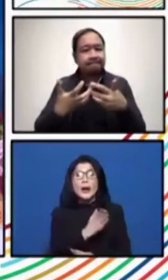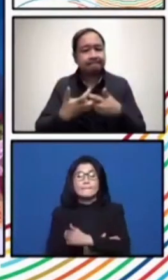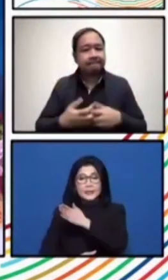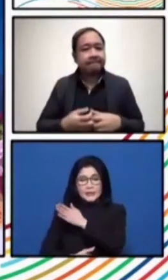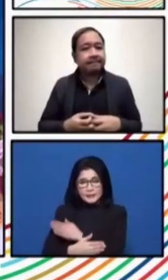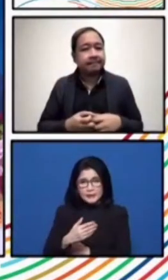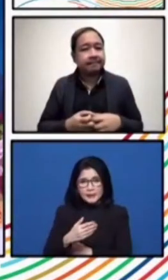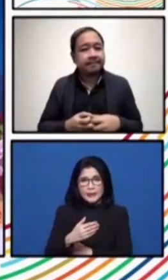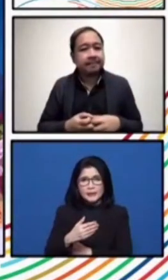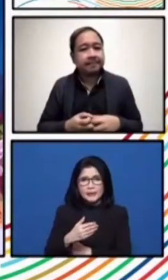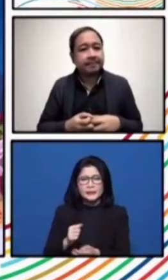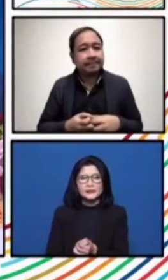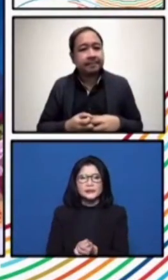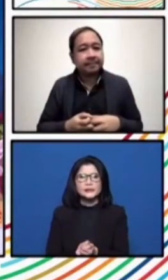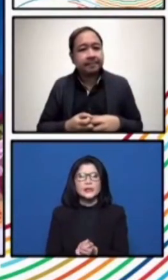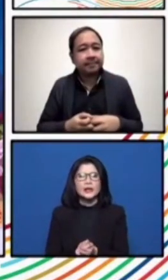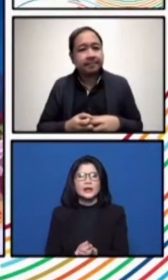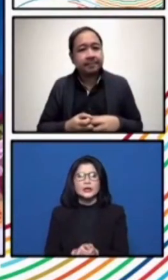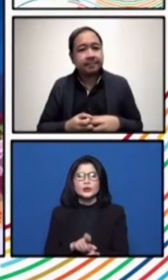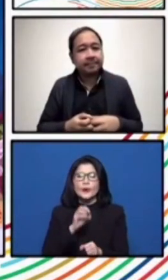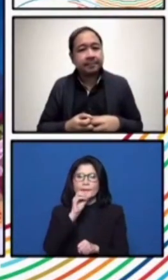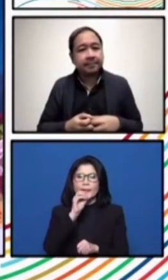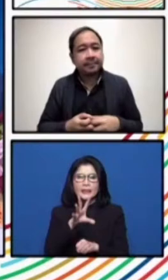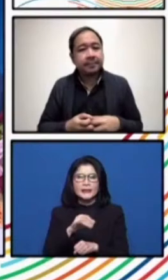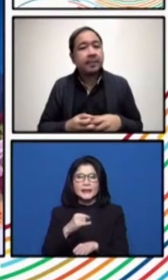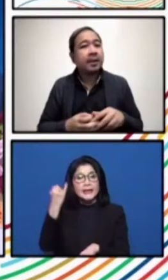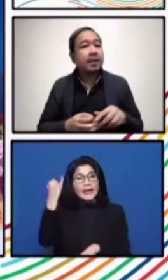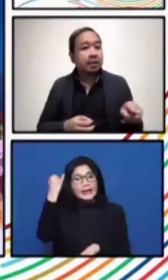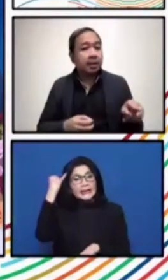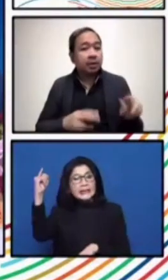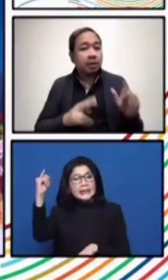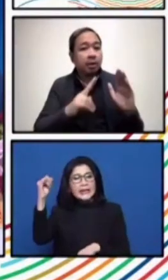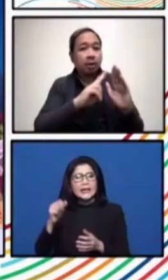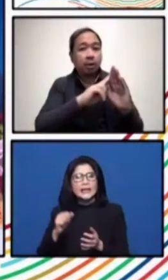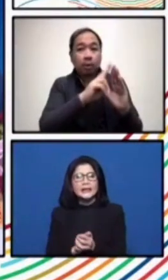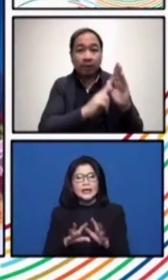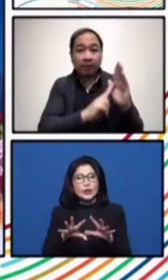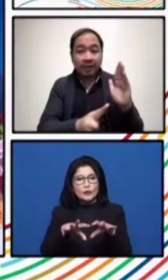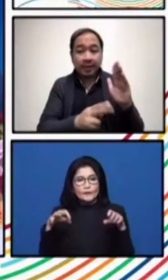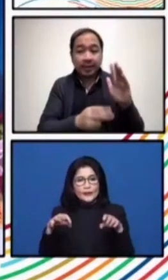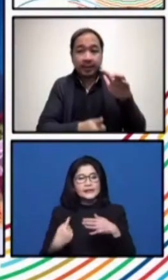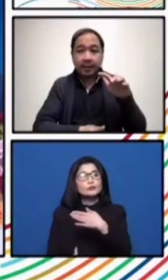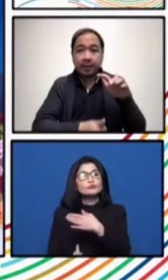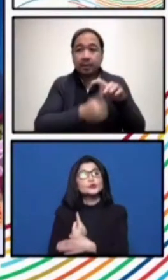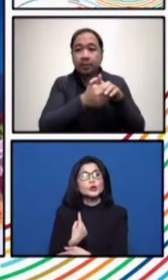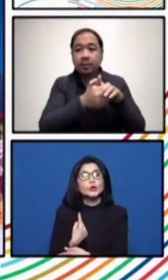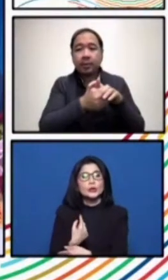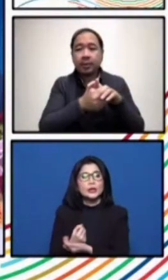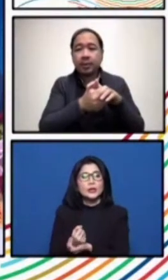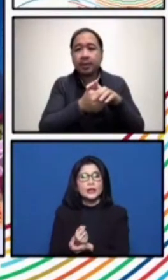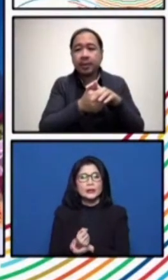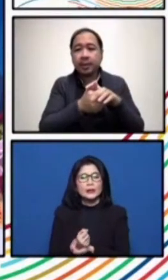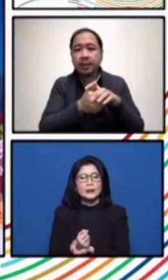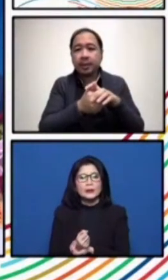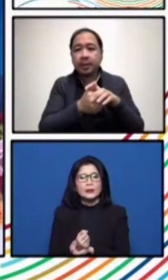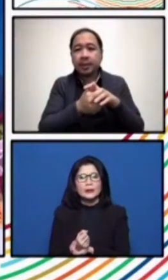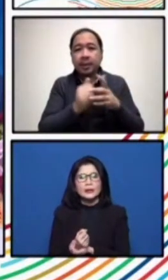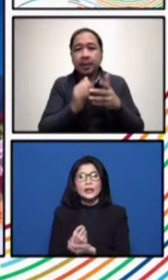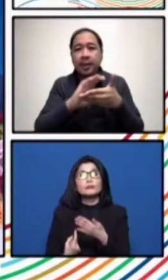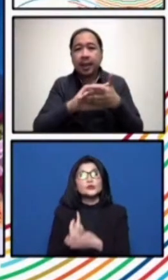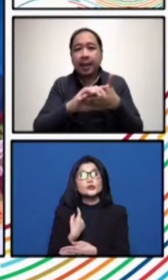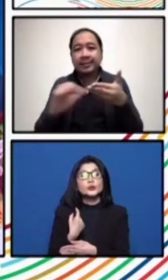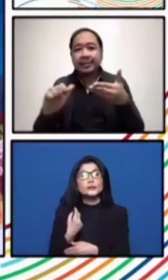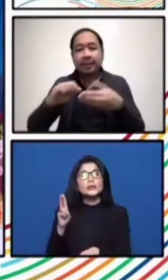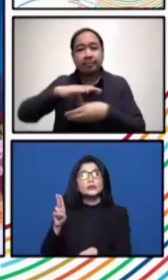who were there the idea of the convention first emergency and I will ask completion and even ask a